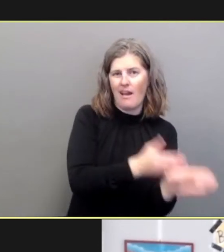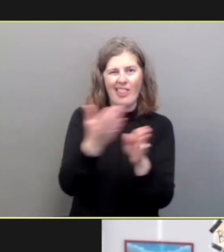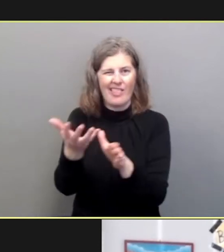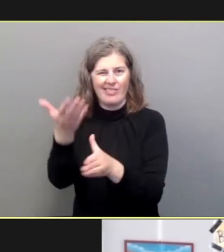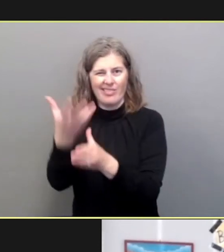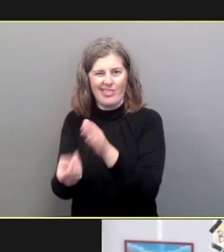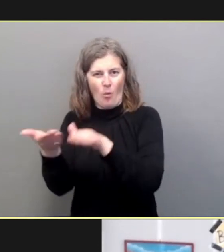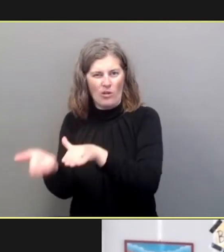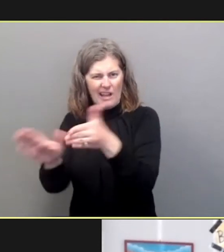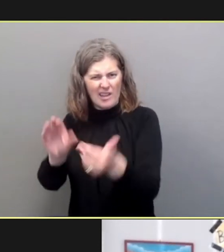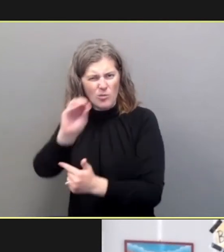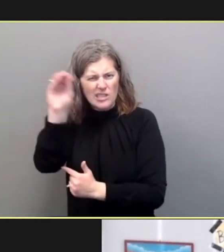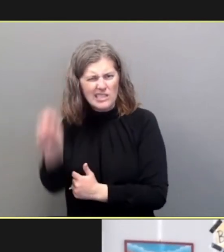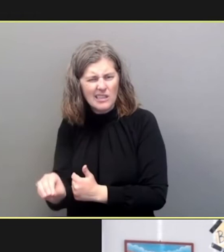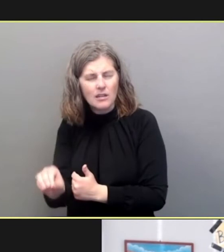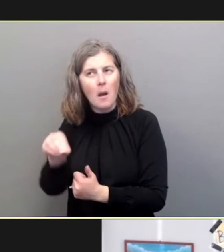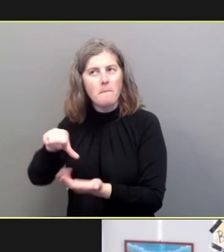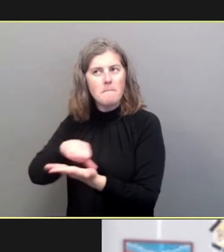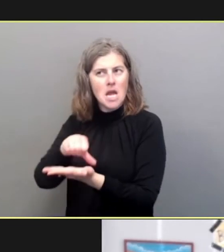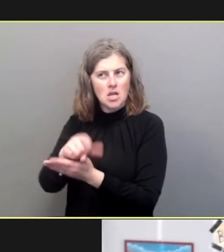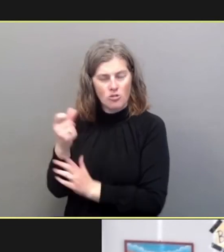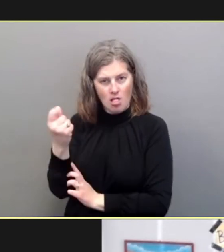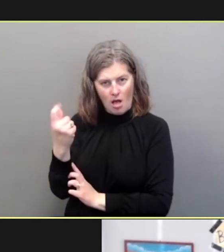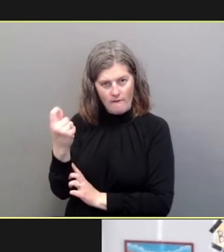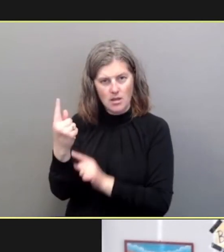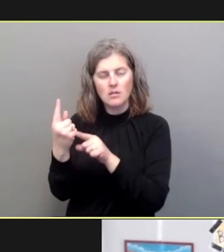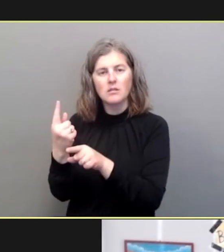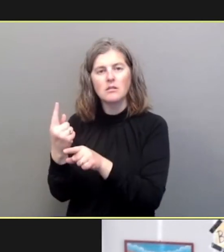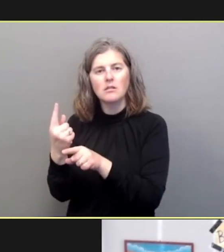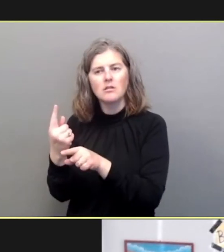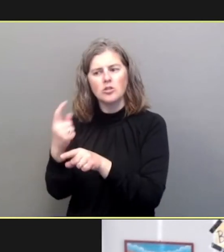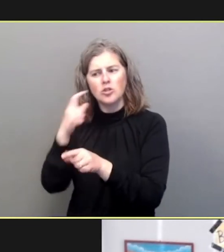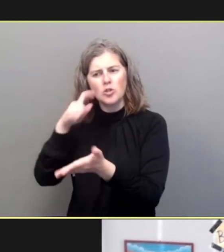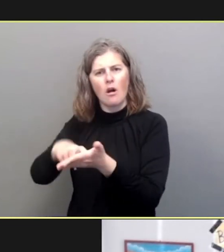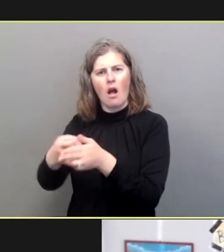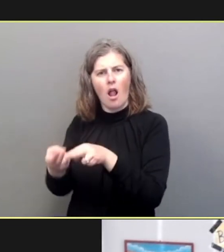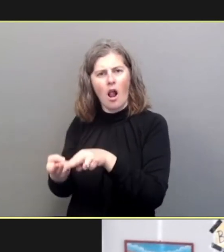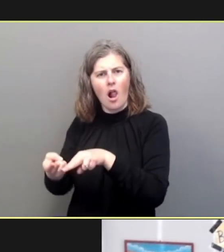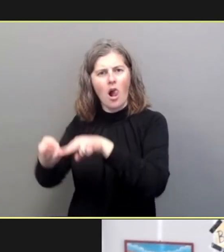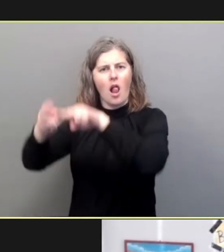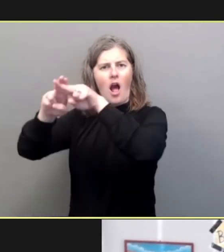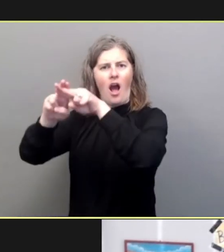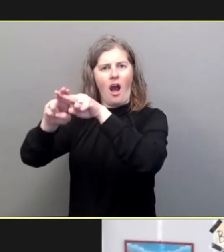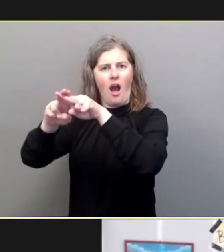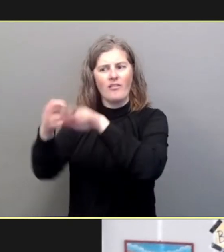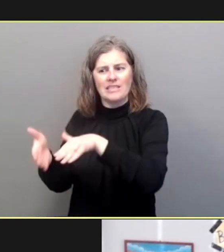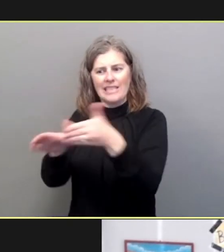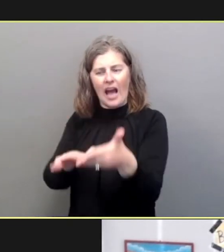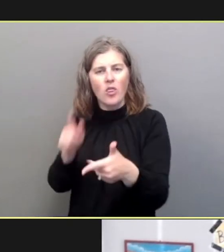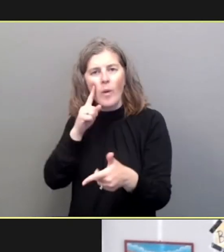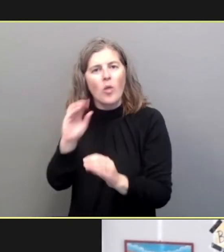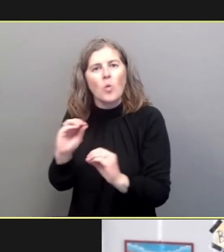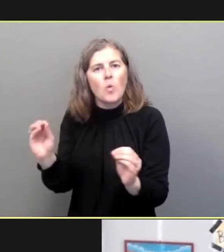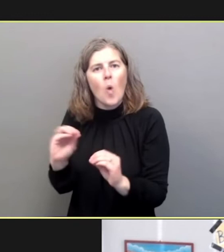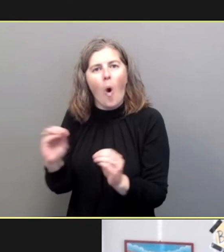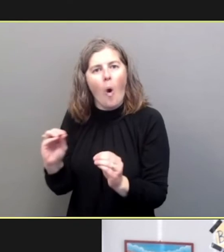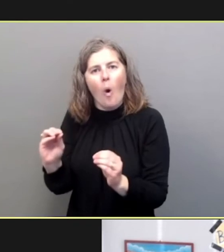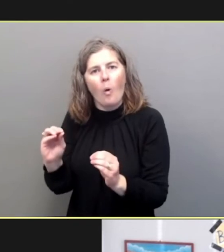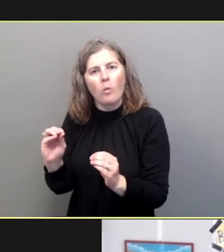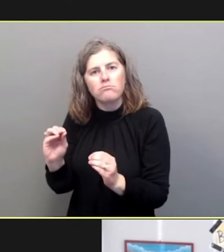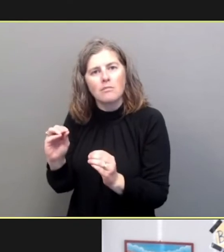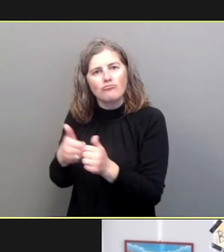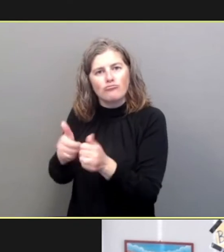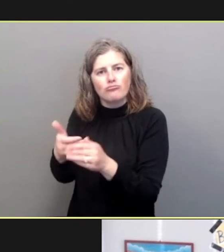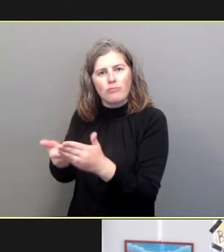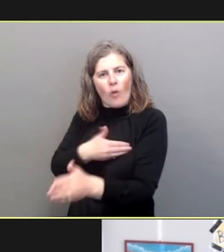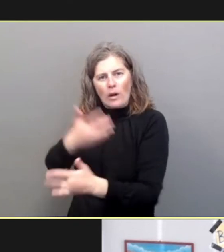rate shows on page 11 an increase of deaths of people who did not have underlying conditions. And I guess I